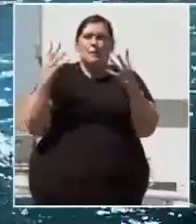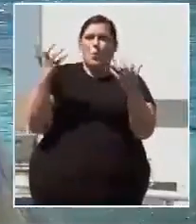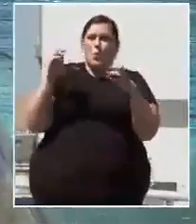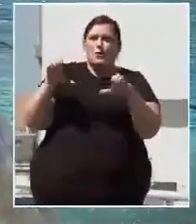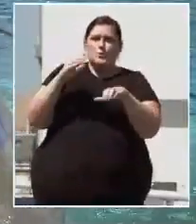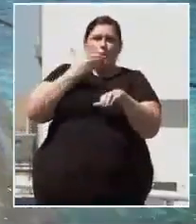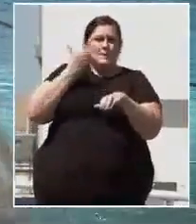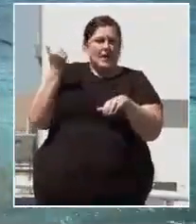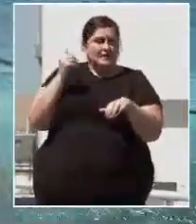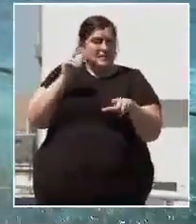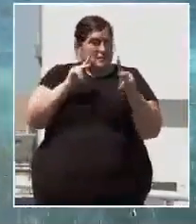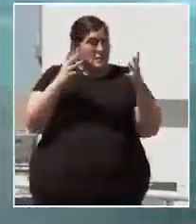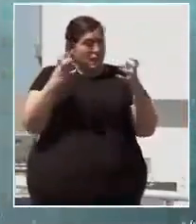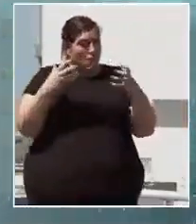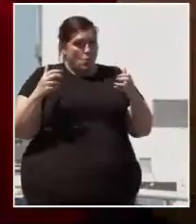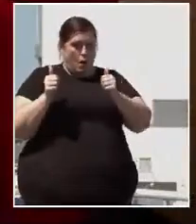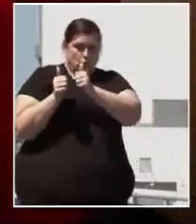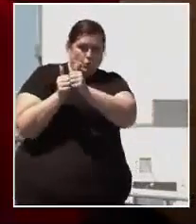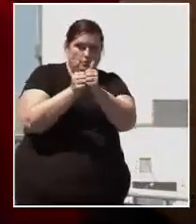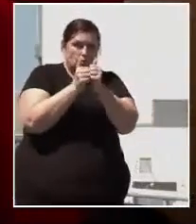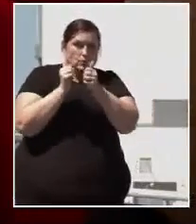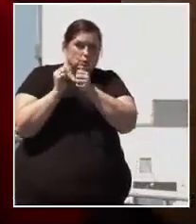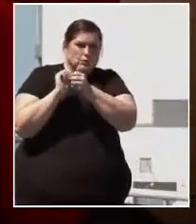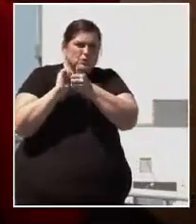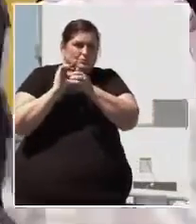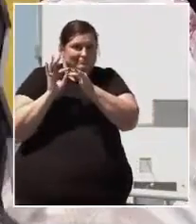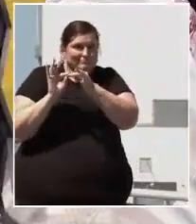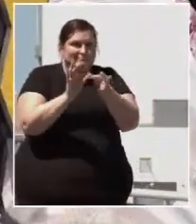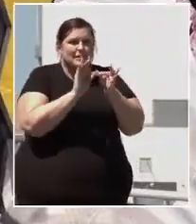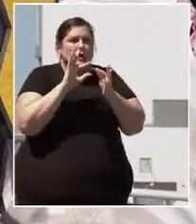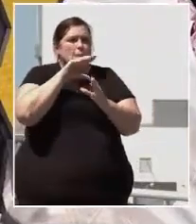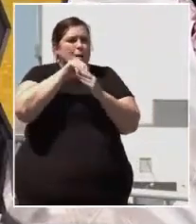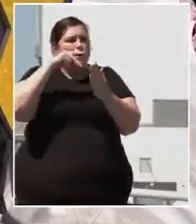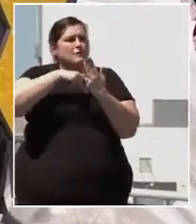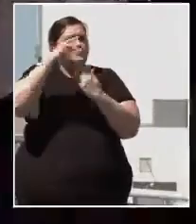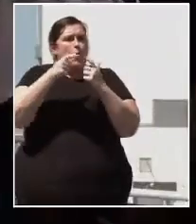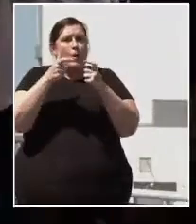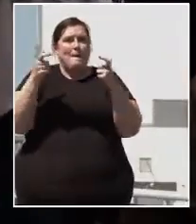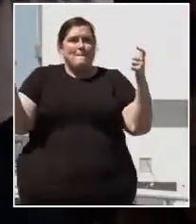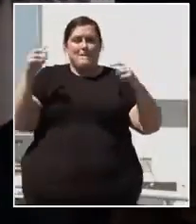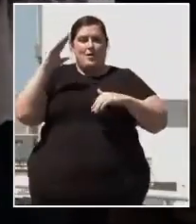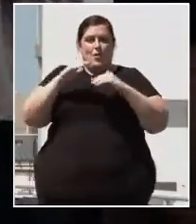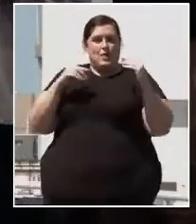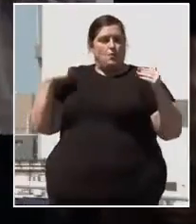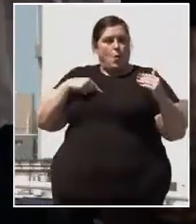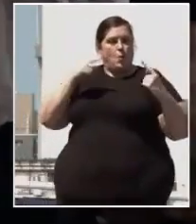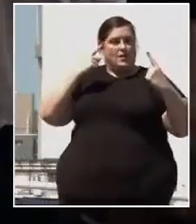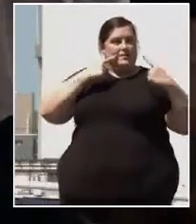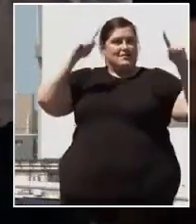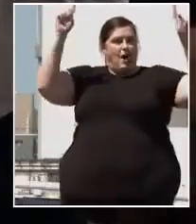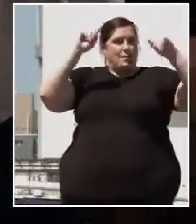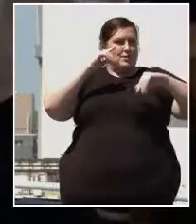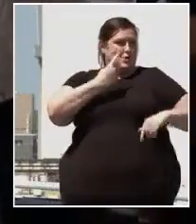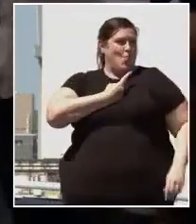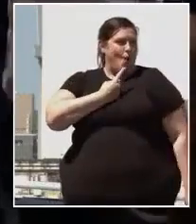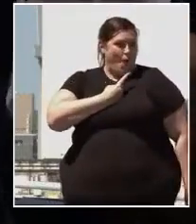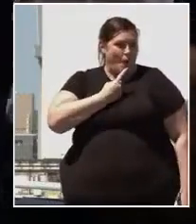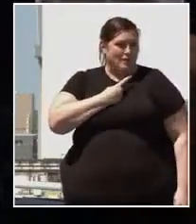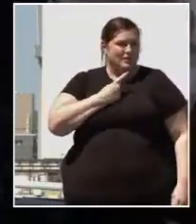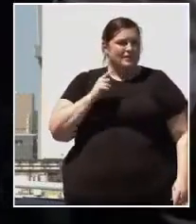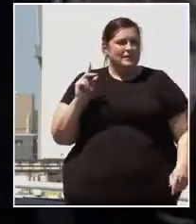do their best people want to pull together to be a part of this program that's bigger than what any of us can accomplish on our